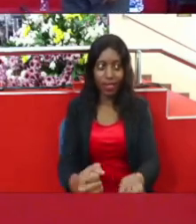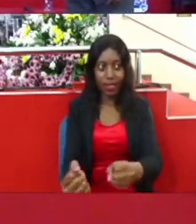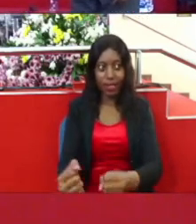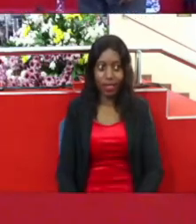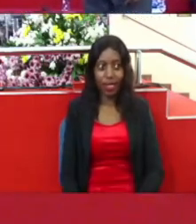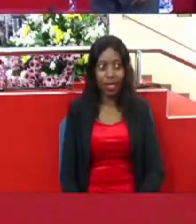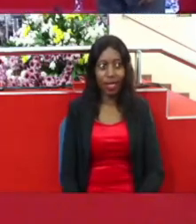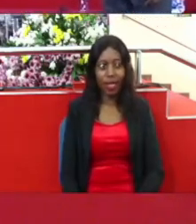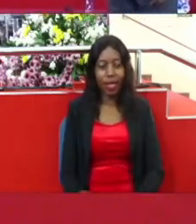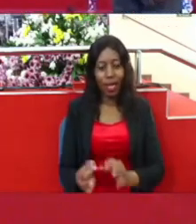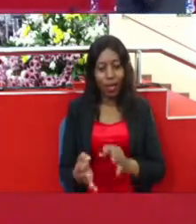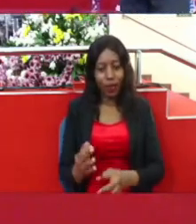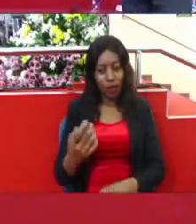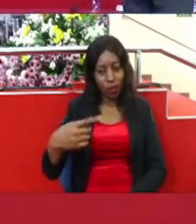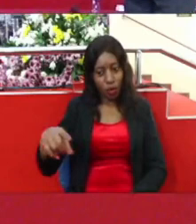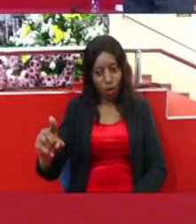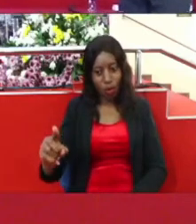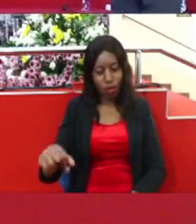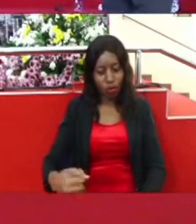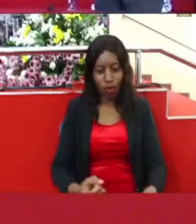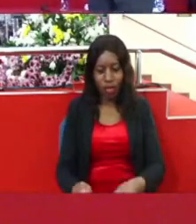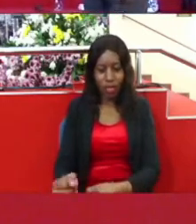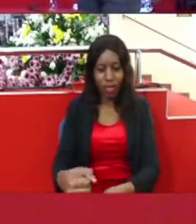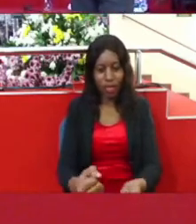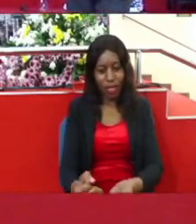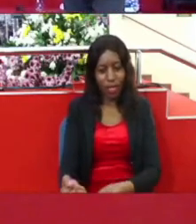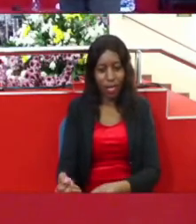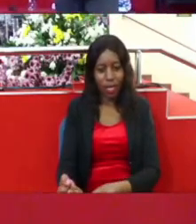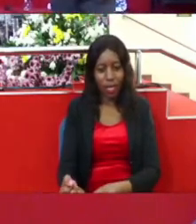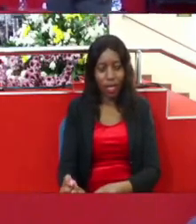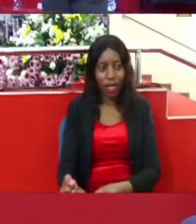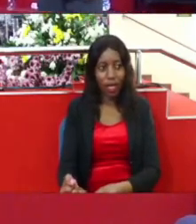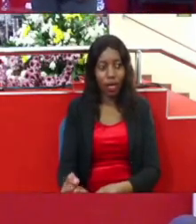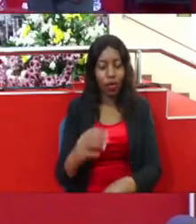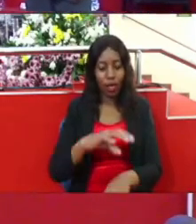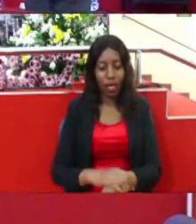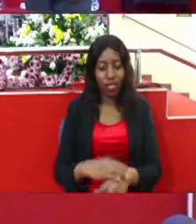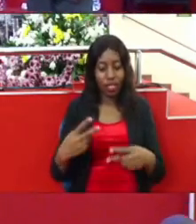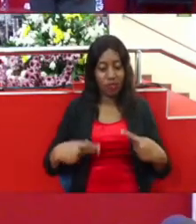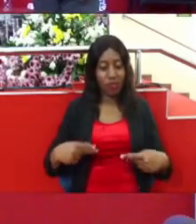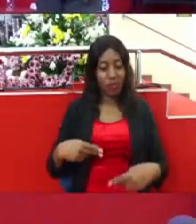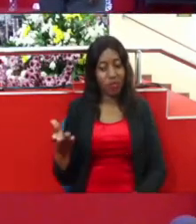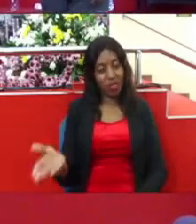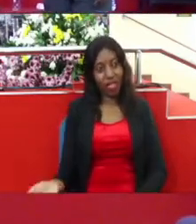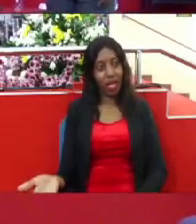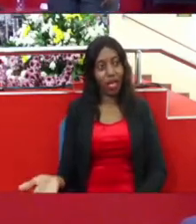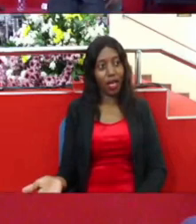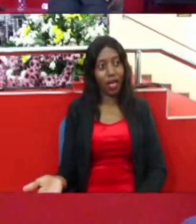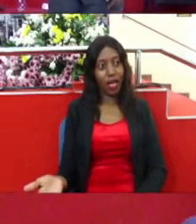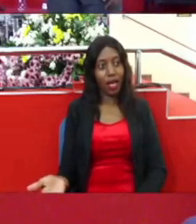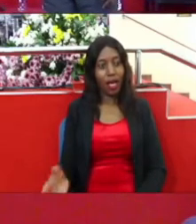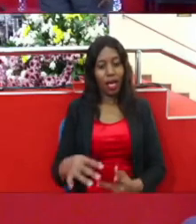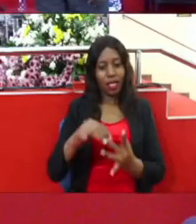times you'll find people there. Mara nyingi ukienda kwenye ufuo mara nyingi utakuta watu pale. I'm told even at night you'll find people who are fishing. Hata usiku